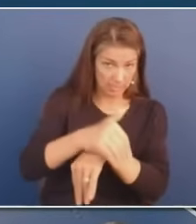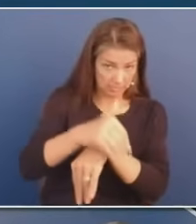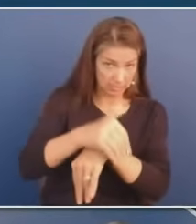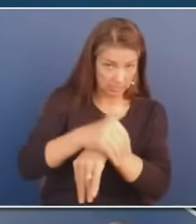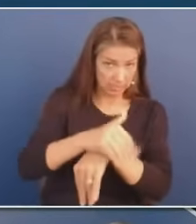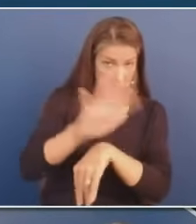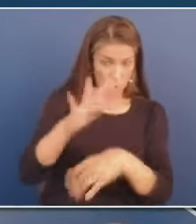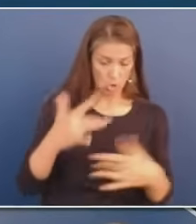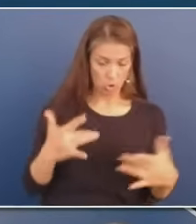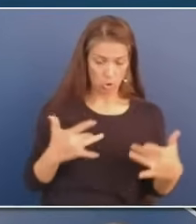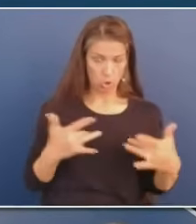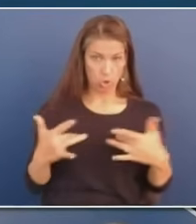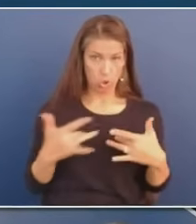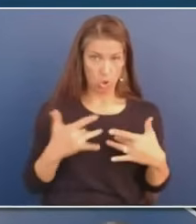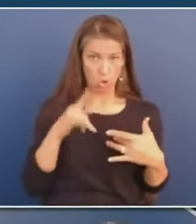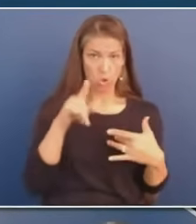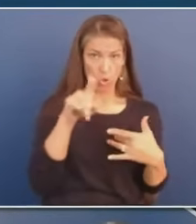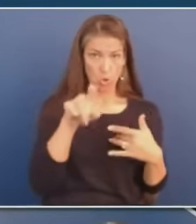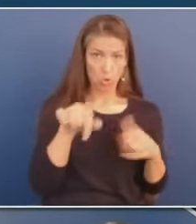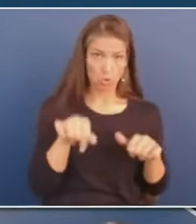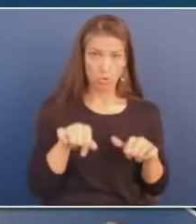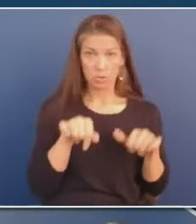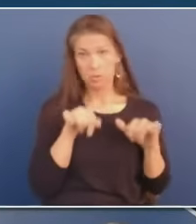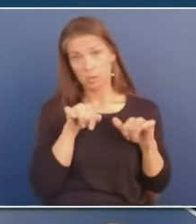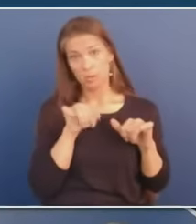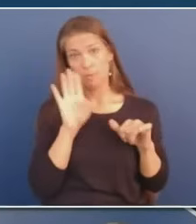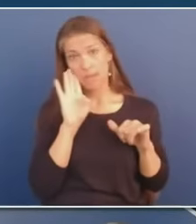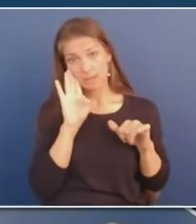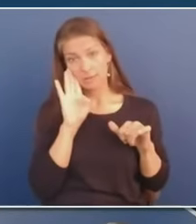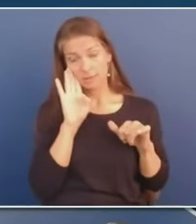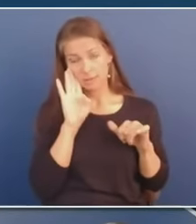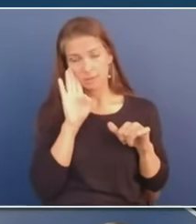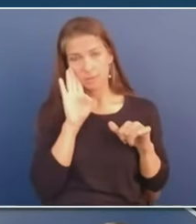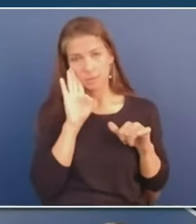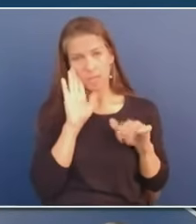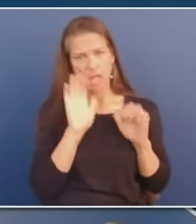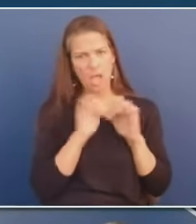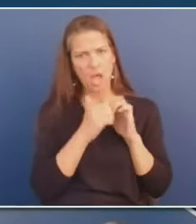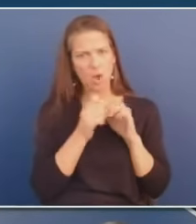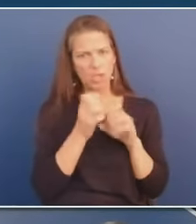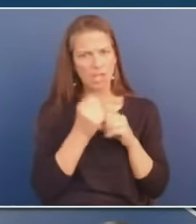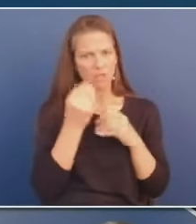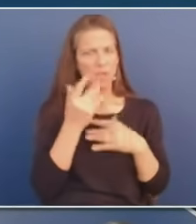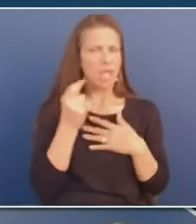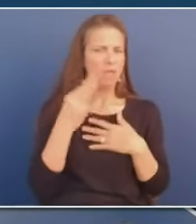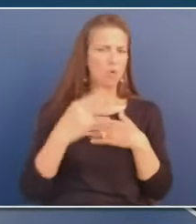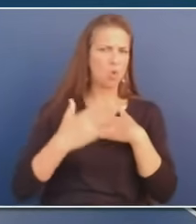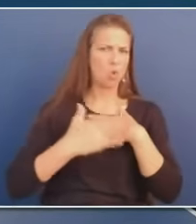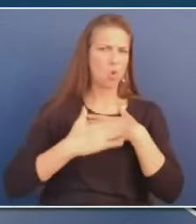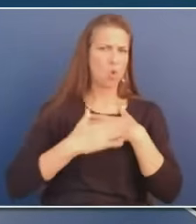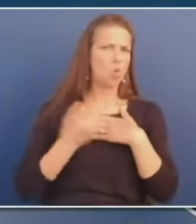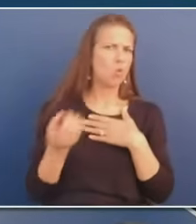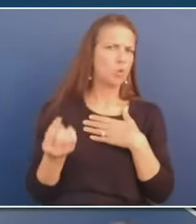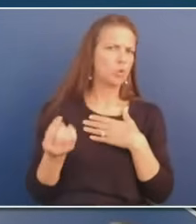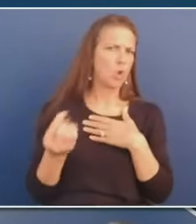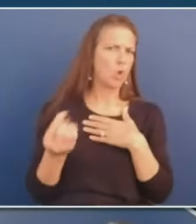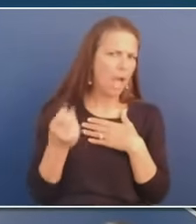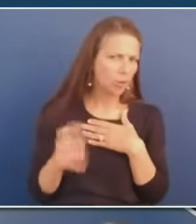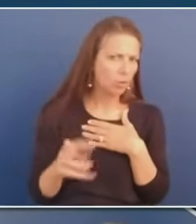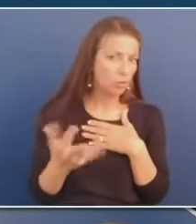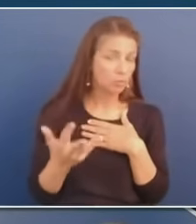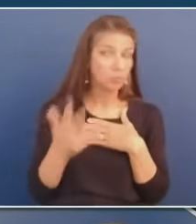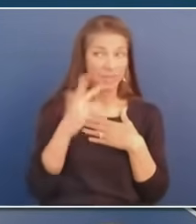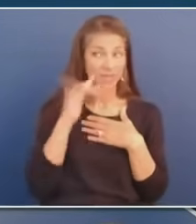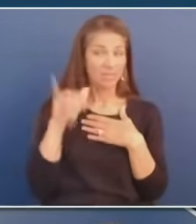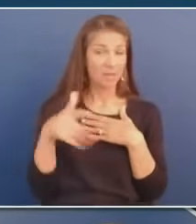you go to bed about how you will get the information if there is a warning. These warnings come really fast. The way these storms can